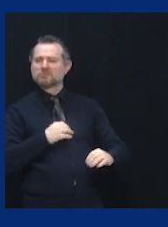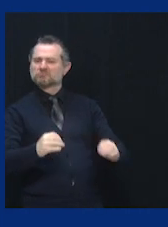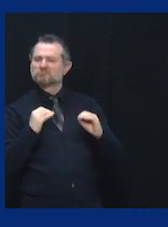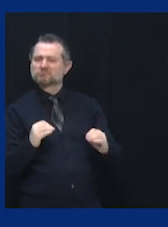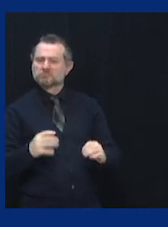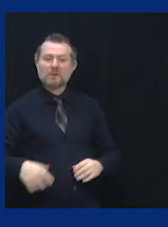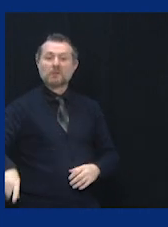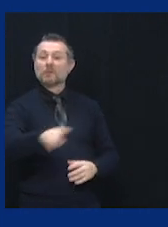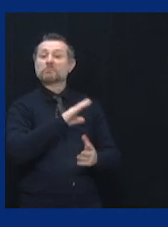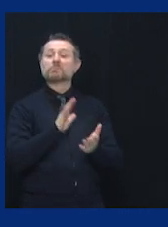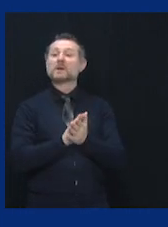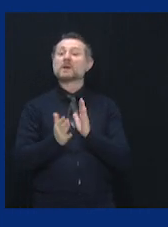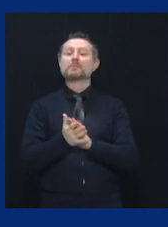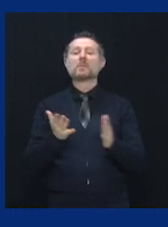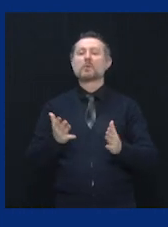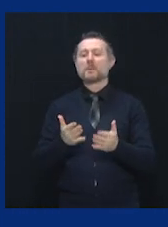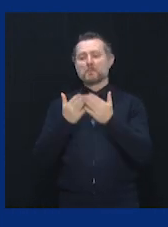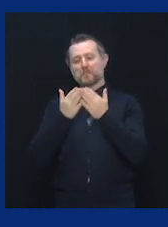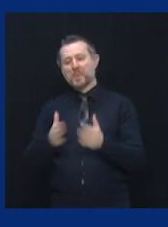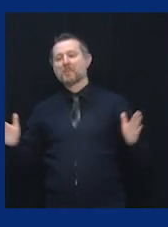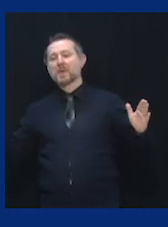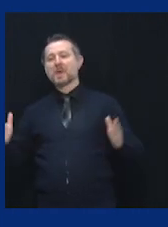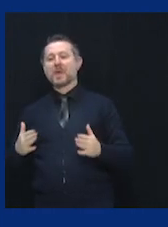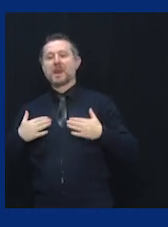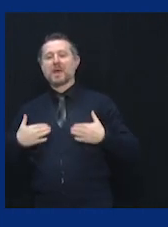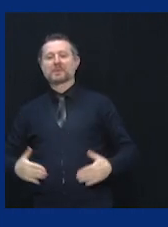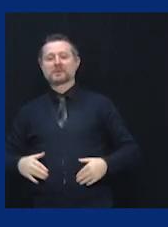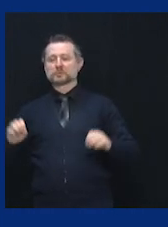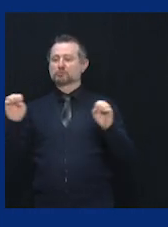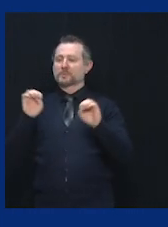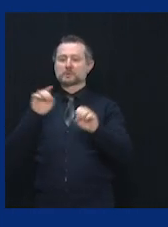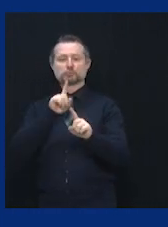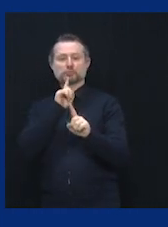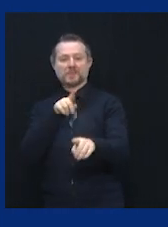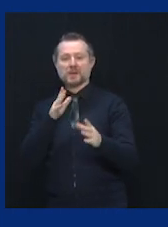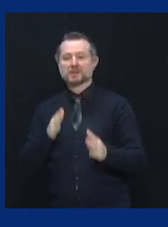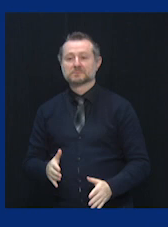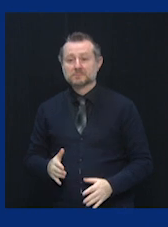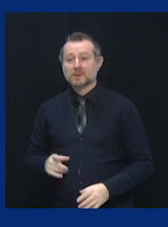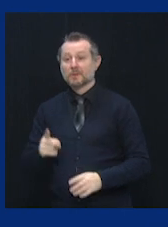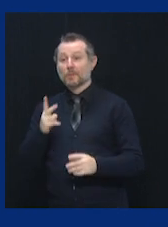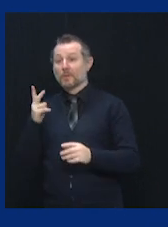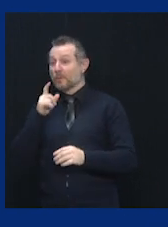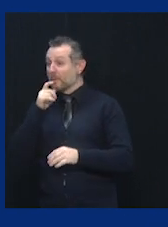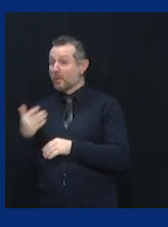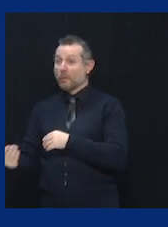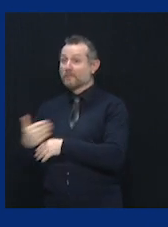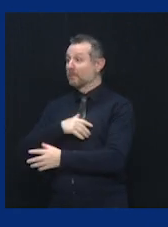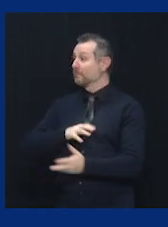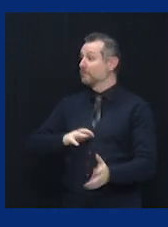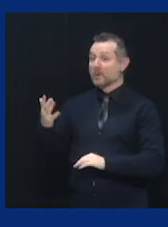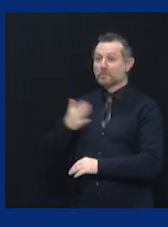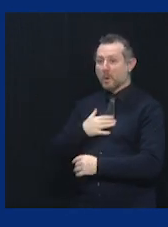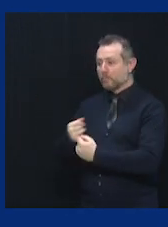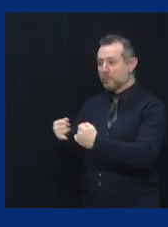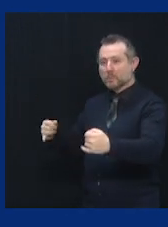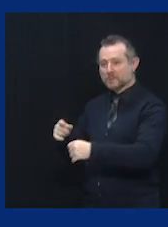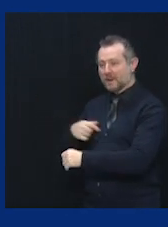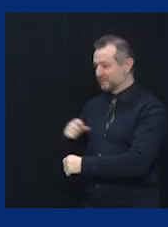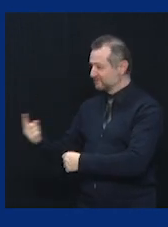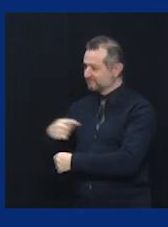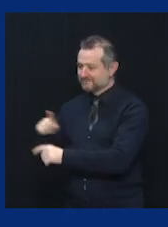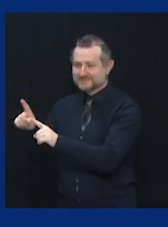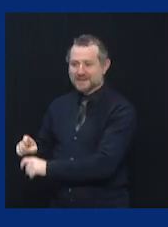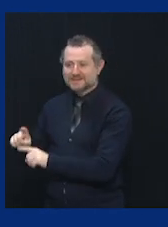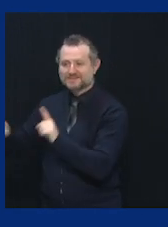responders. You have to be able to test people coming in at the borders. It can't be you land at JFK